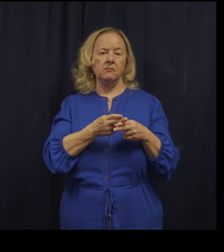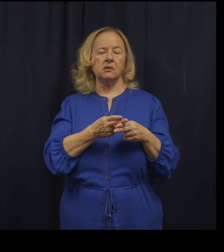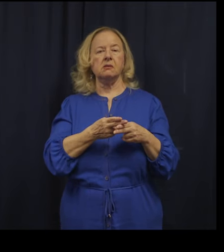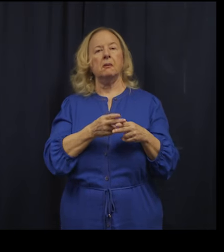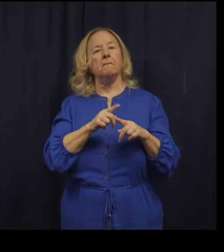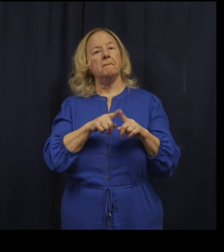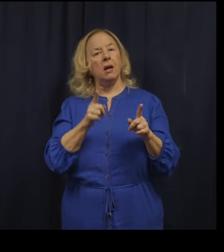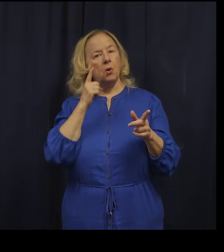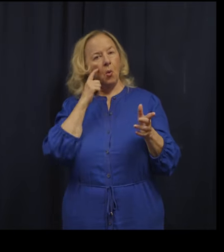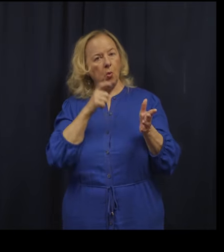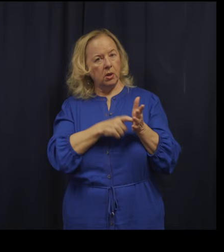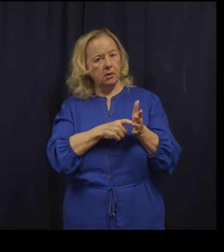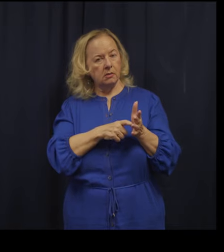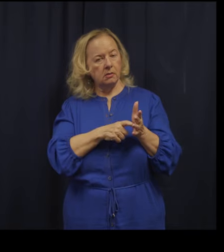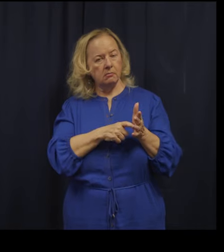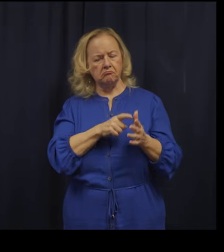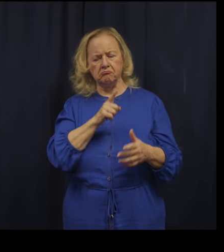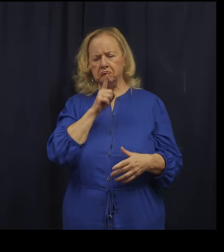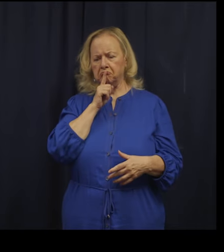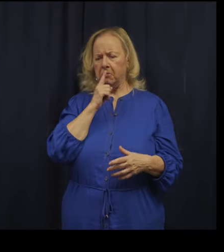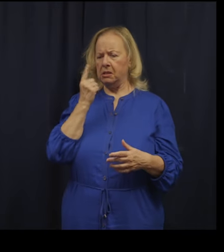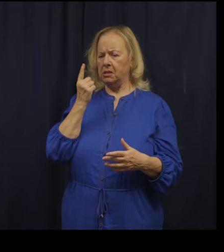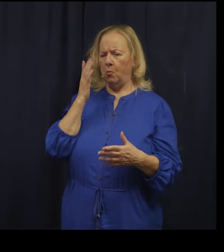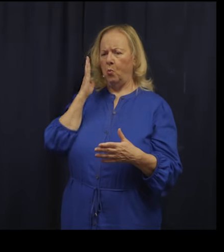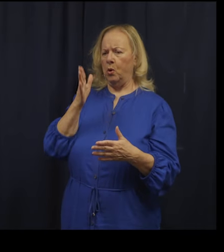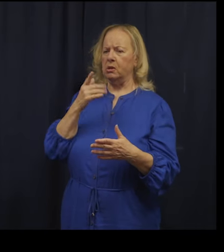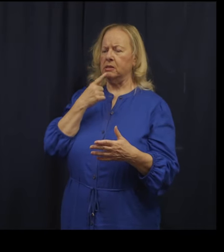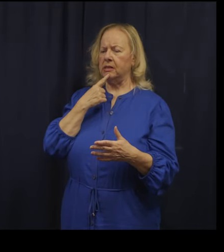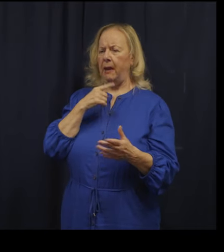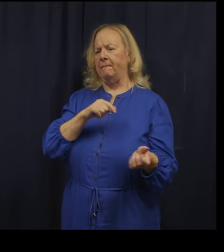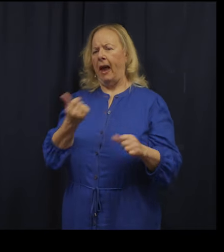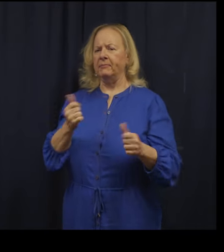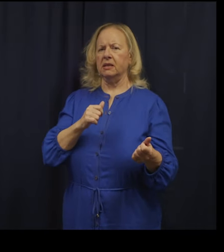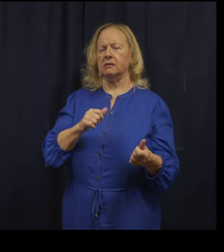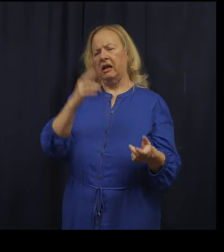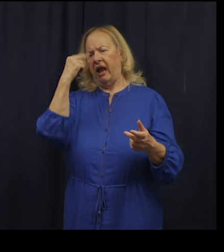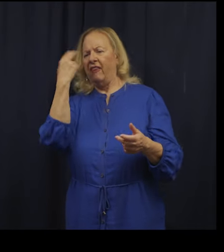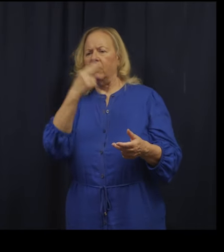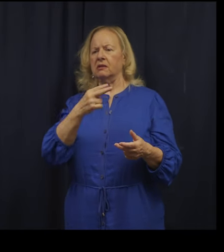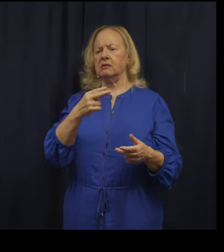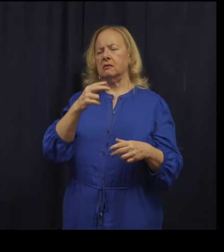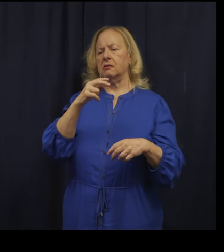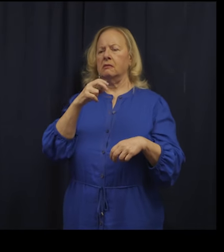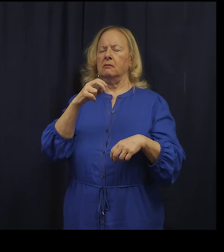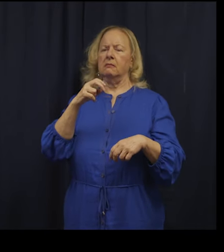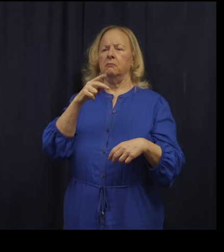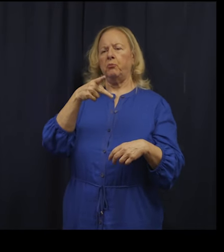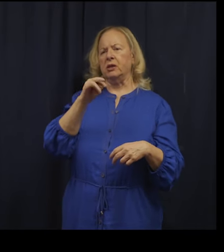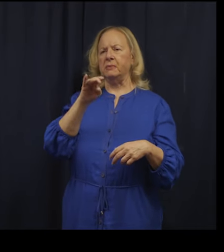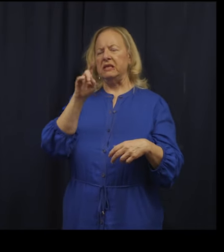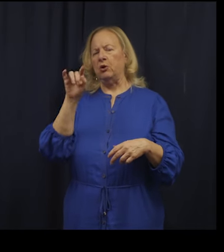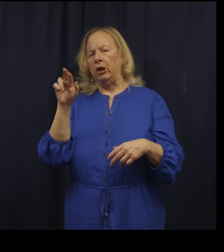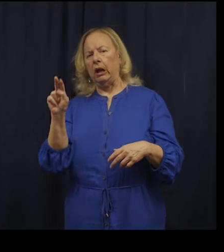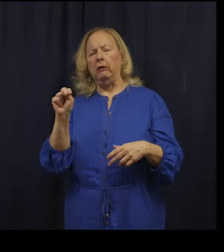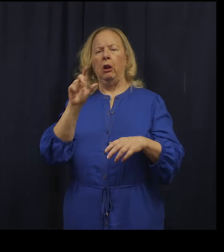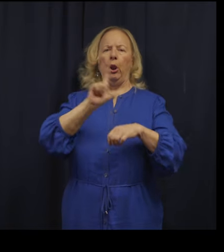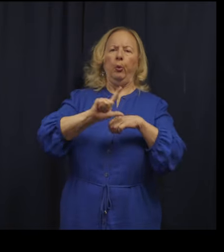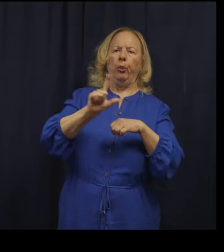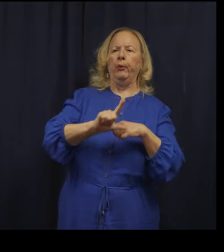notice, it also didn't say, and some will call themselves Baptists and Catholics and Presbyterians and